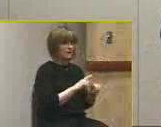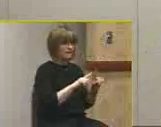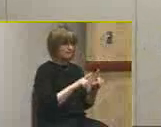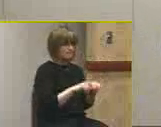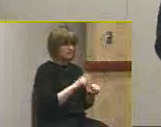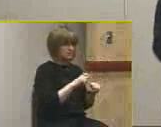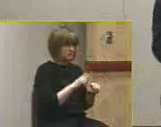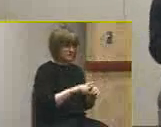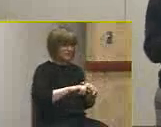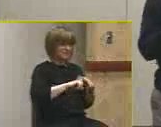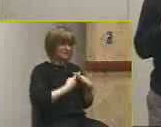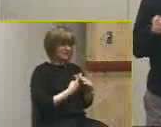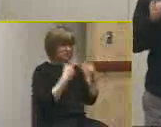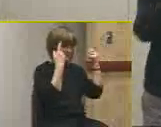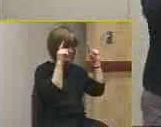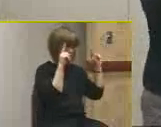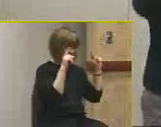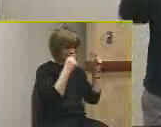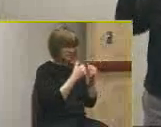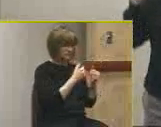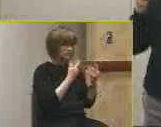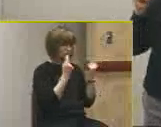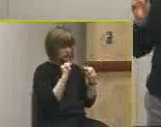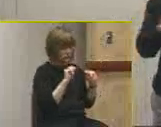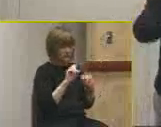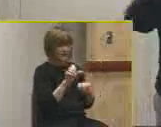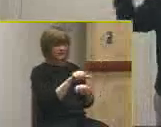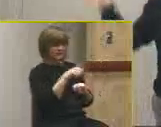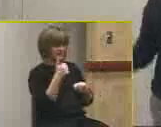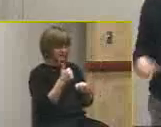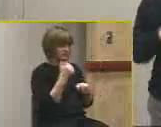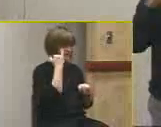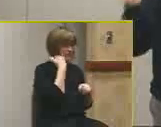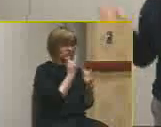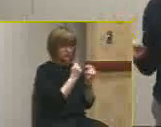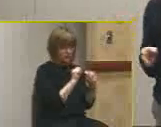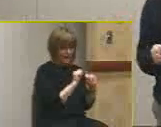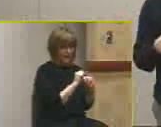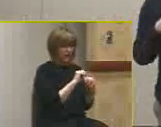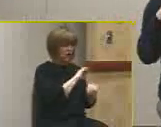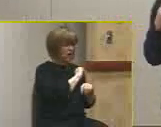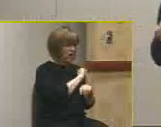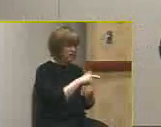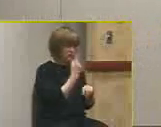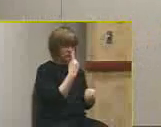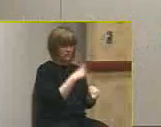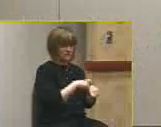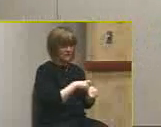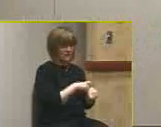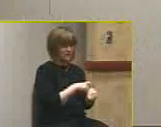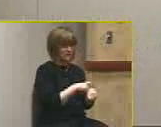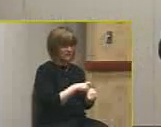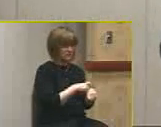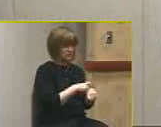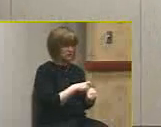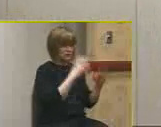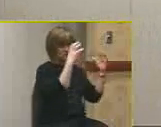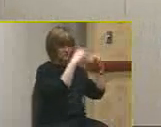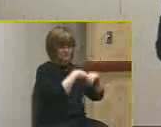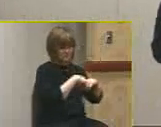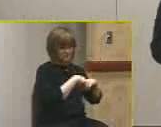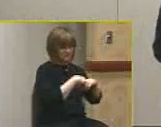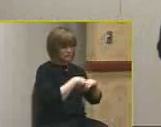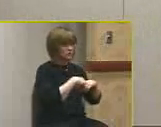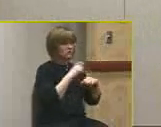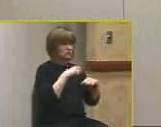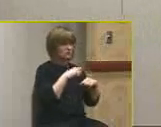get that initial success before you try all the other ones. If you try to do it all at once, it's just going to blow up. So you've got to prioritize which one would make the biggest